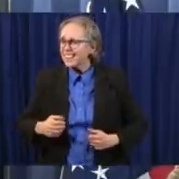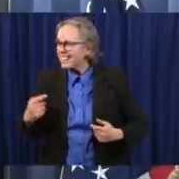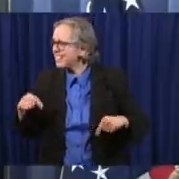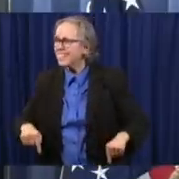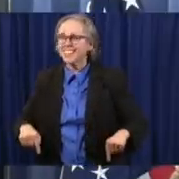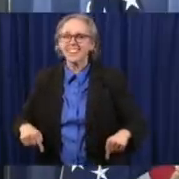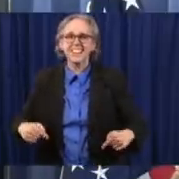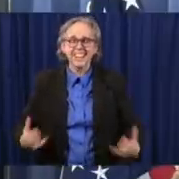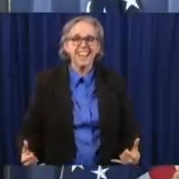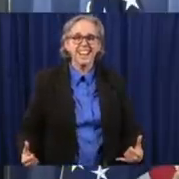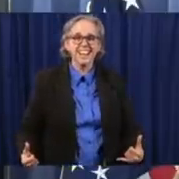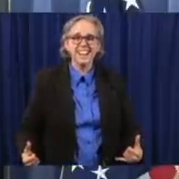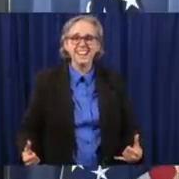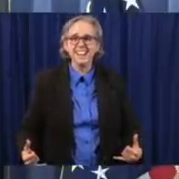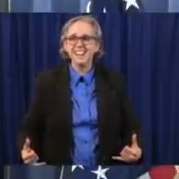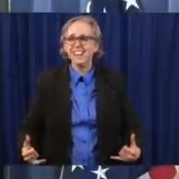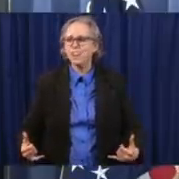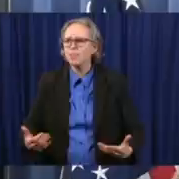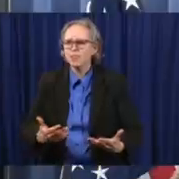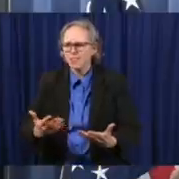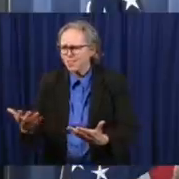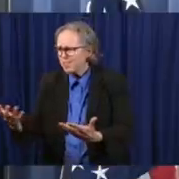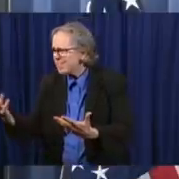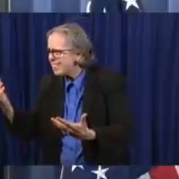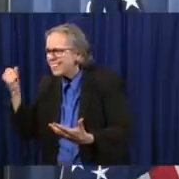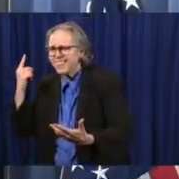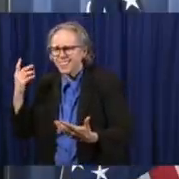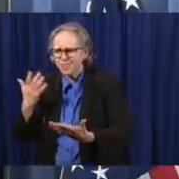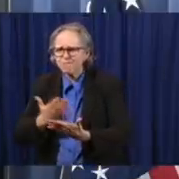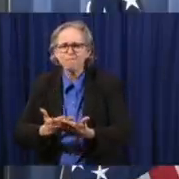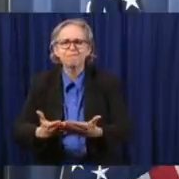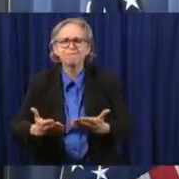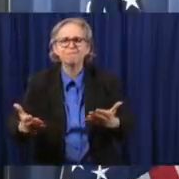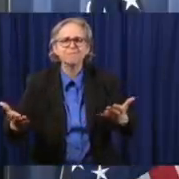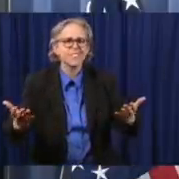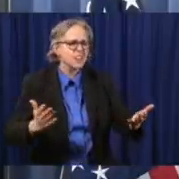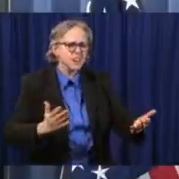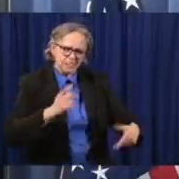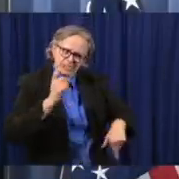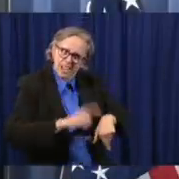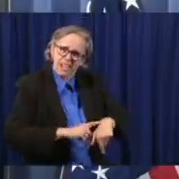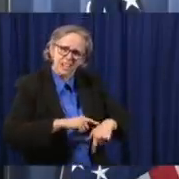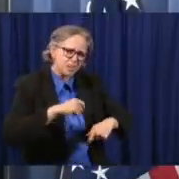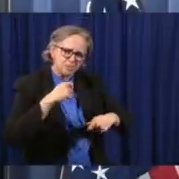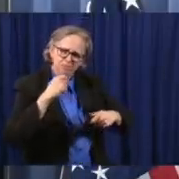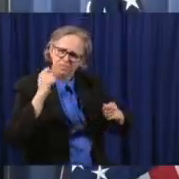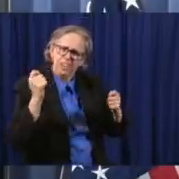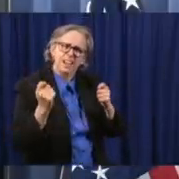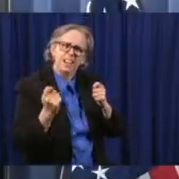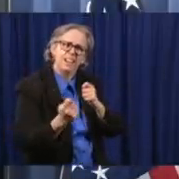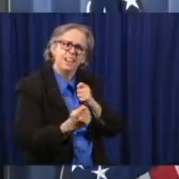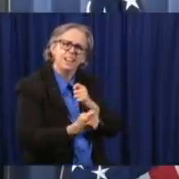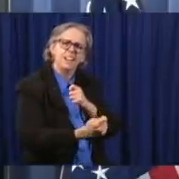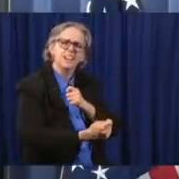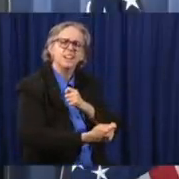now. And with our arms wide open, time for a change.